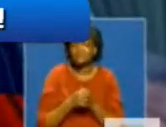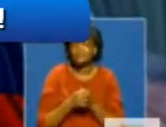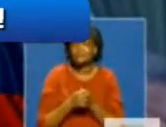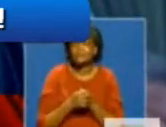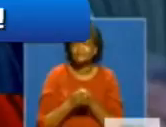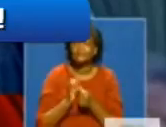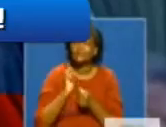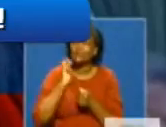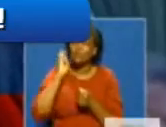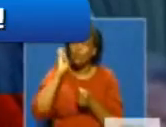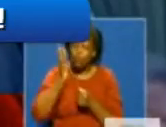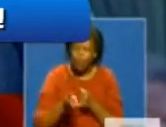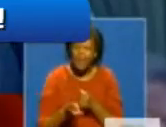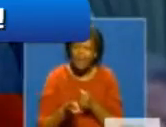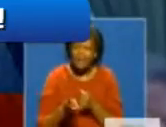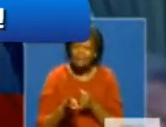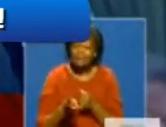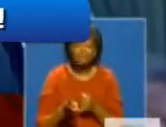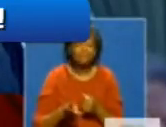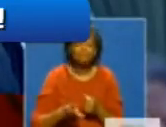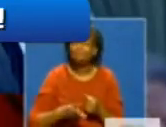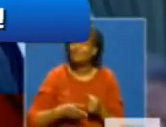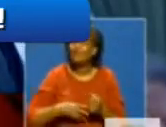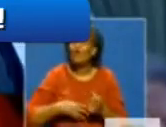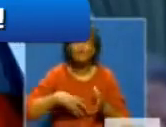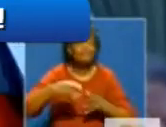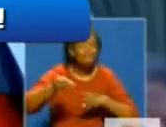will then traverse the 47 counties,